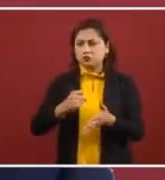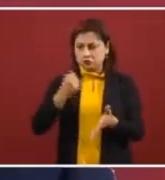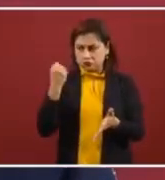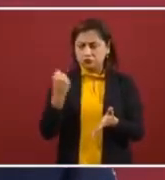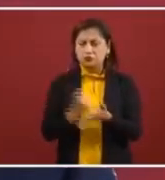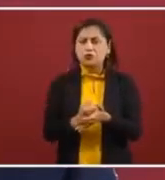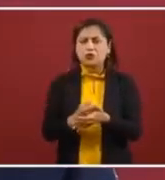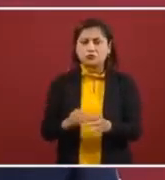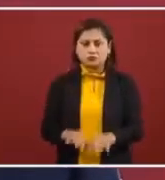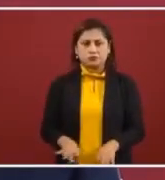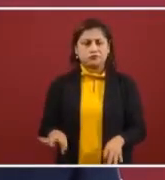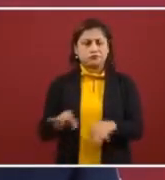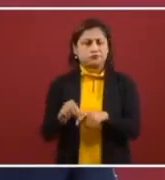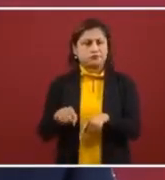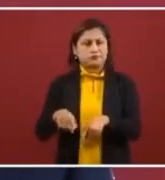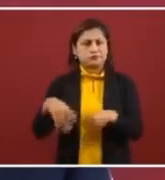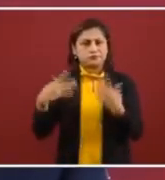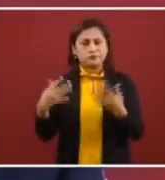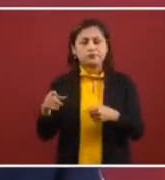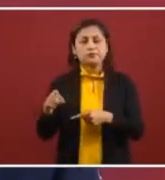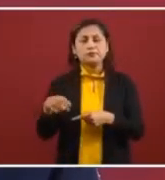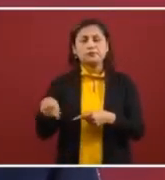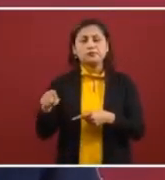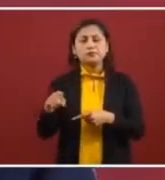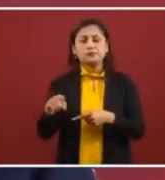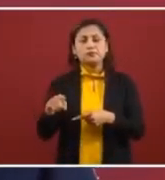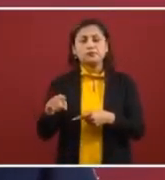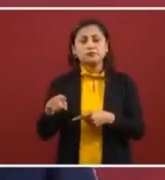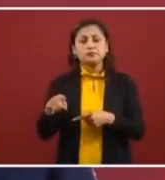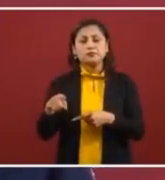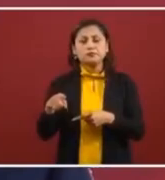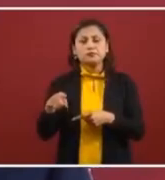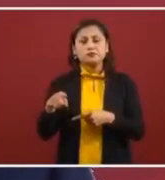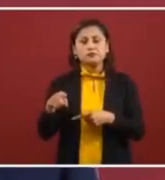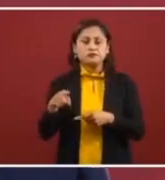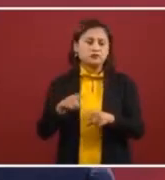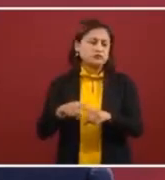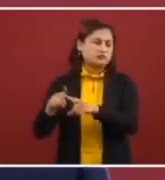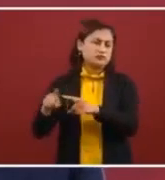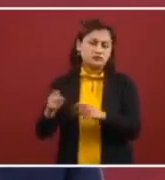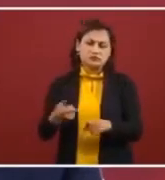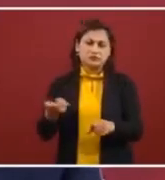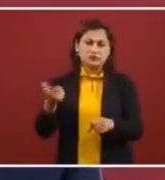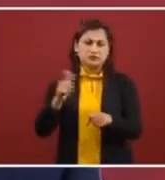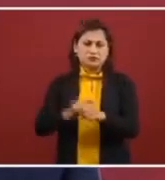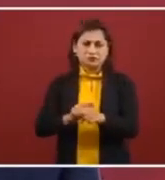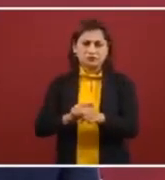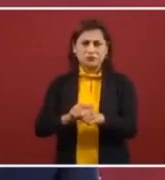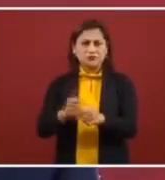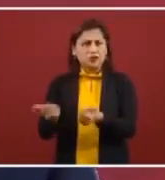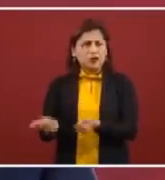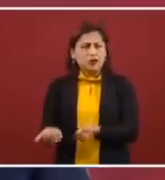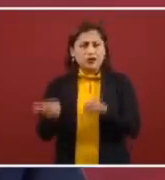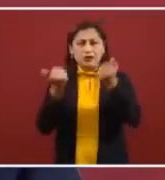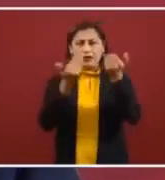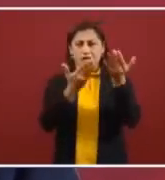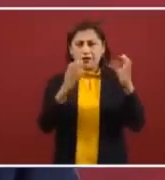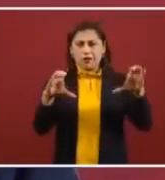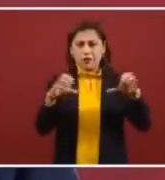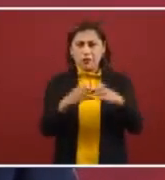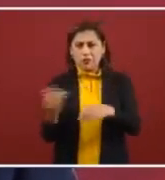these brand names, then, in general, they get all to